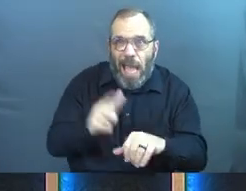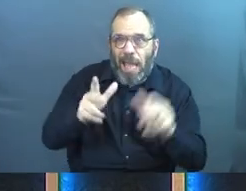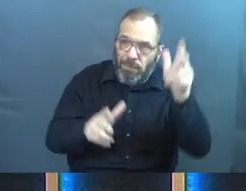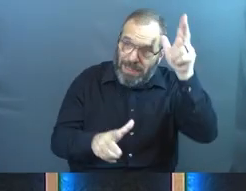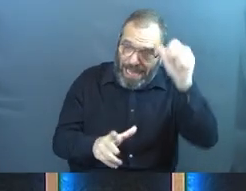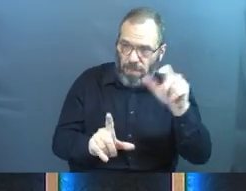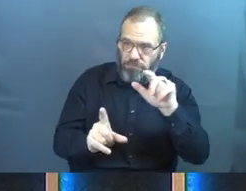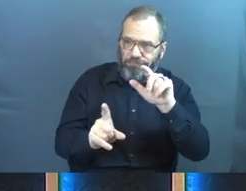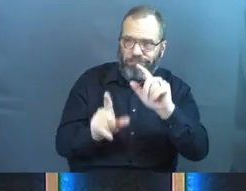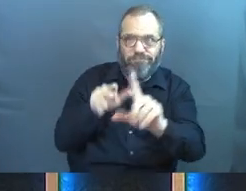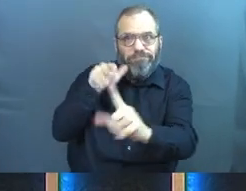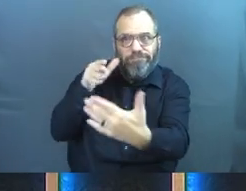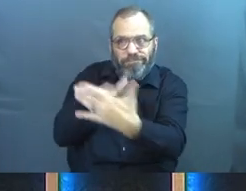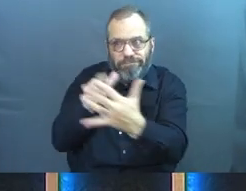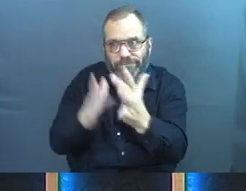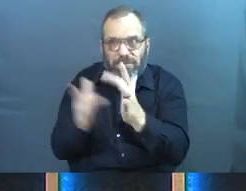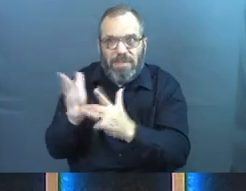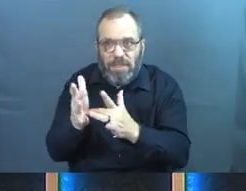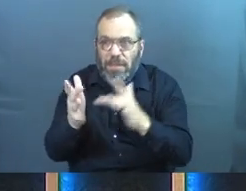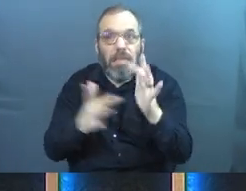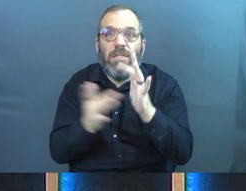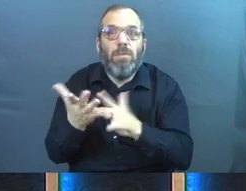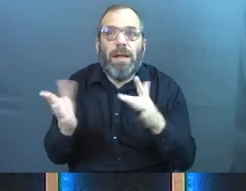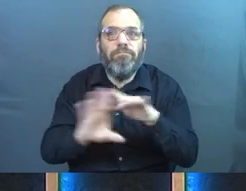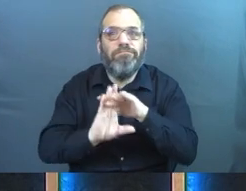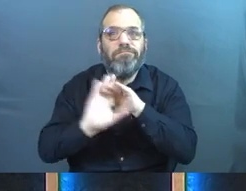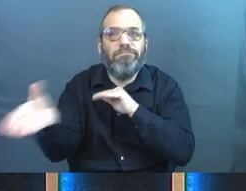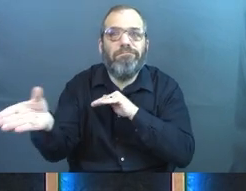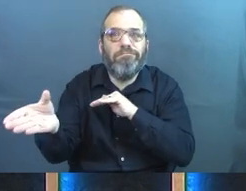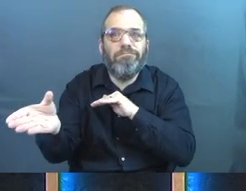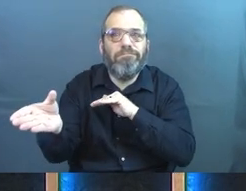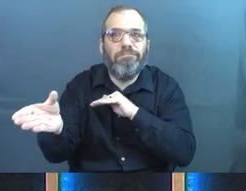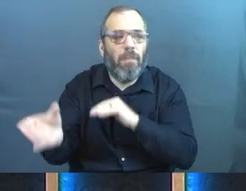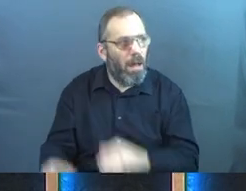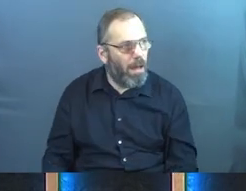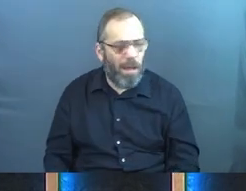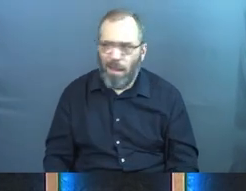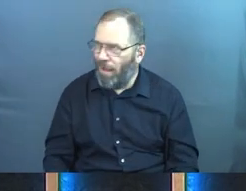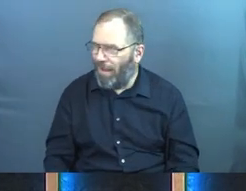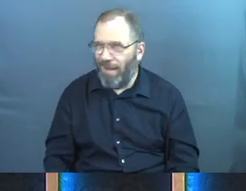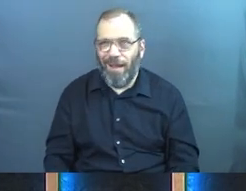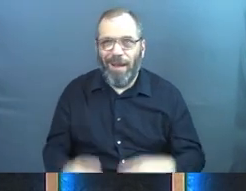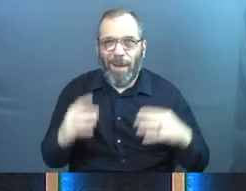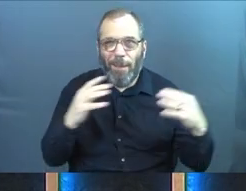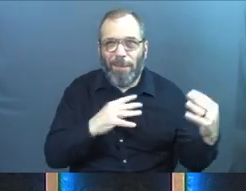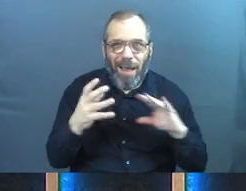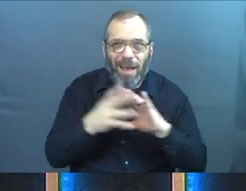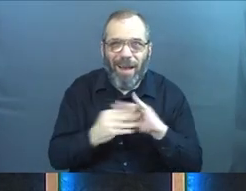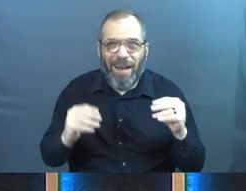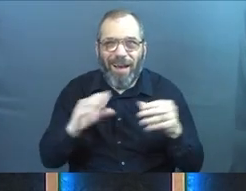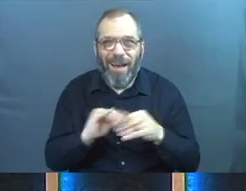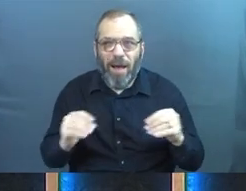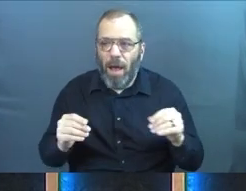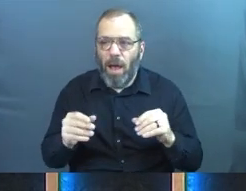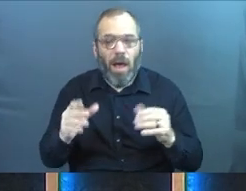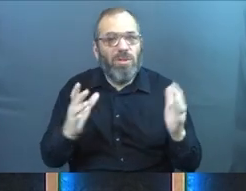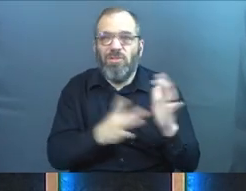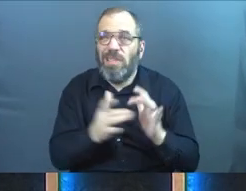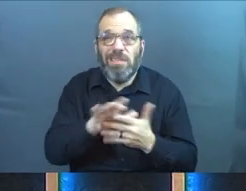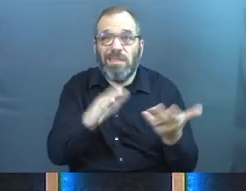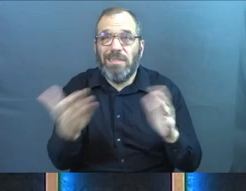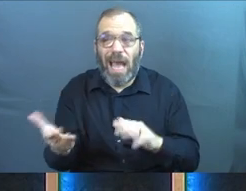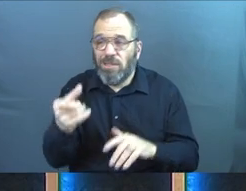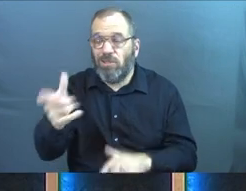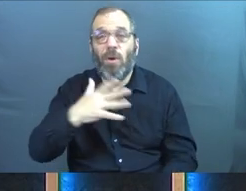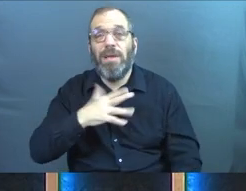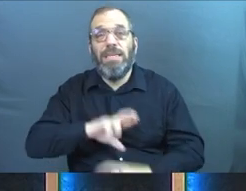to come against Jesus, Jesus gets away. What a battle this is. Jesus does not die until